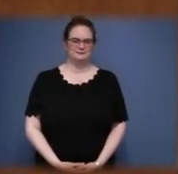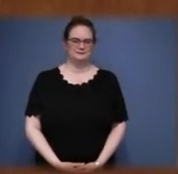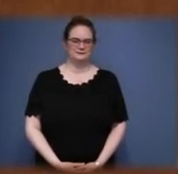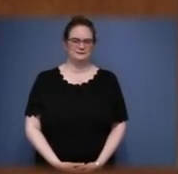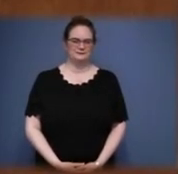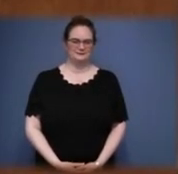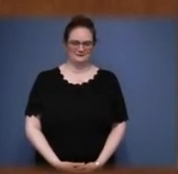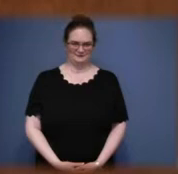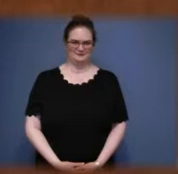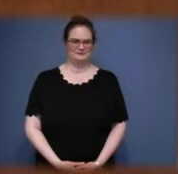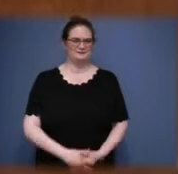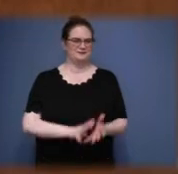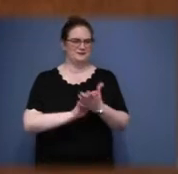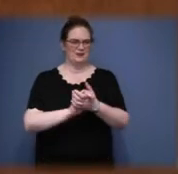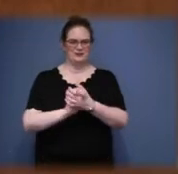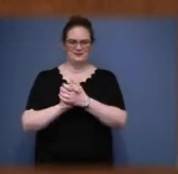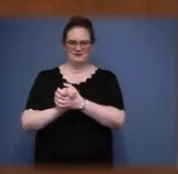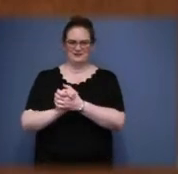Congratulations.